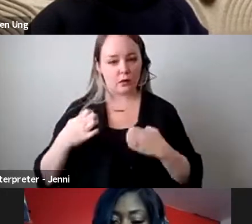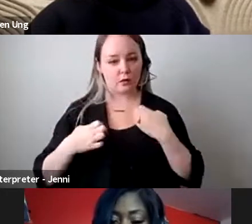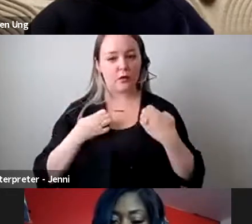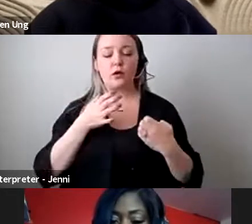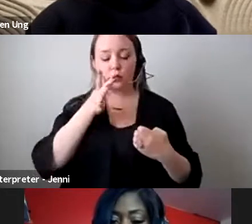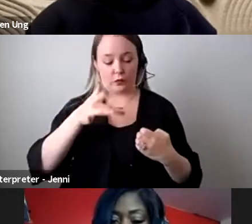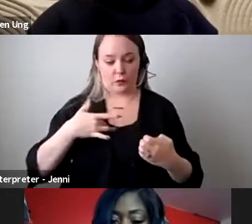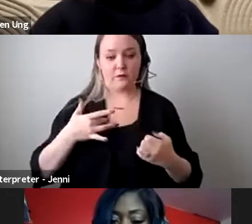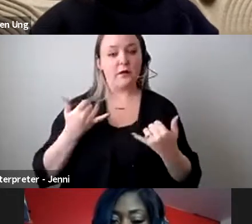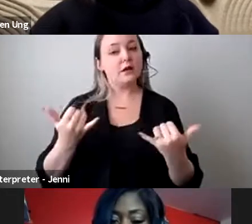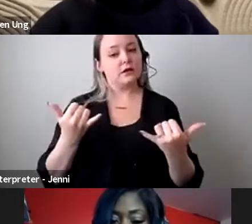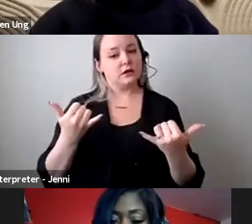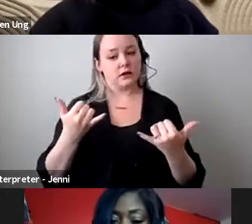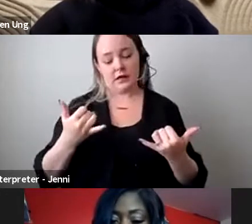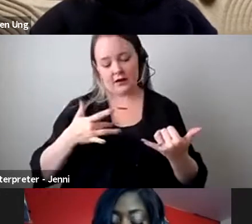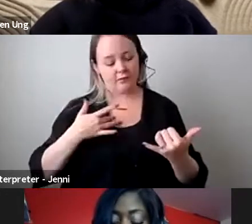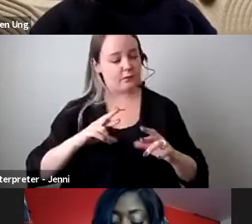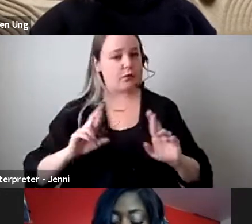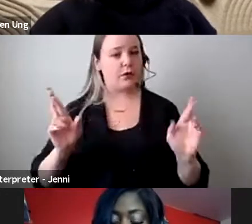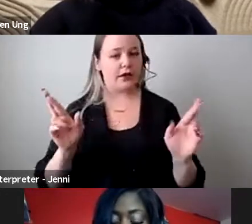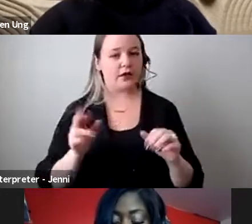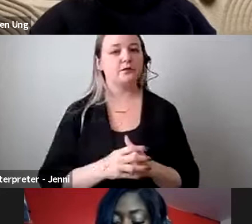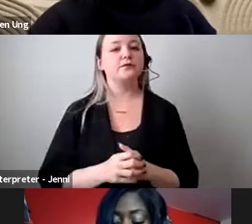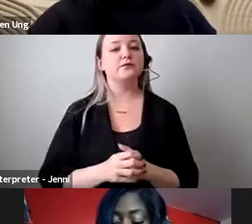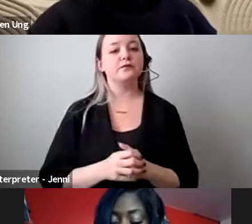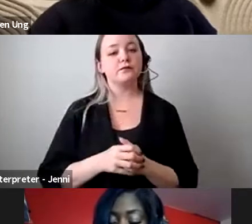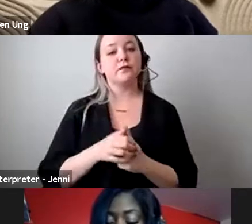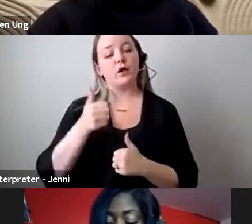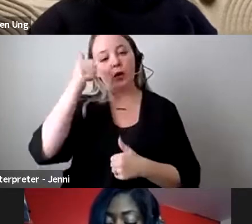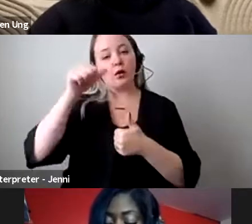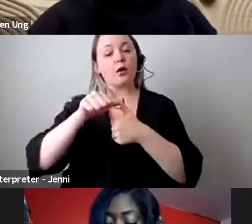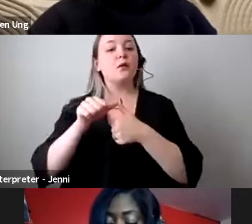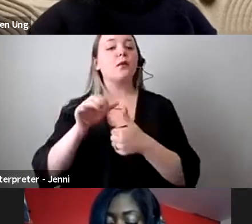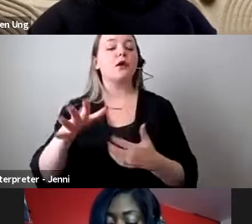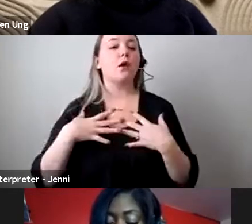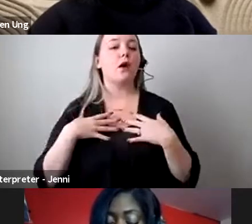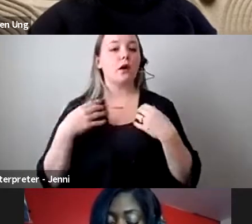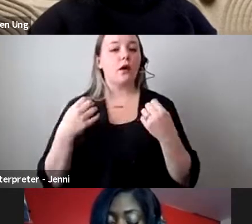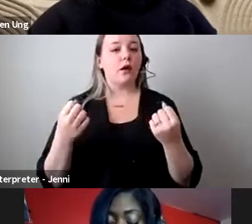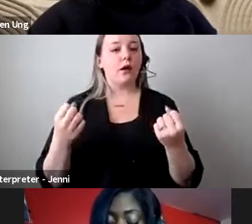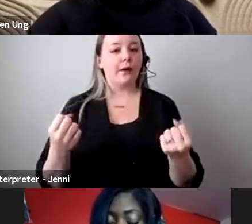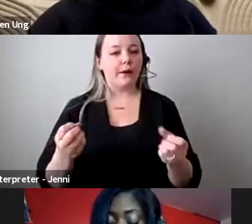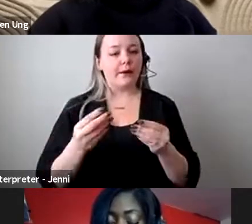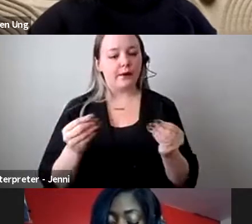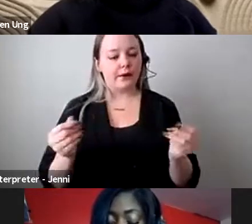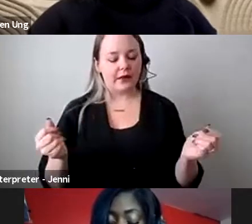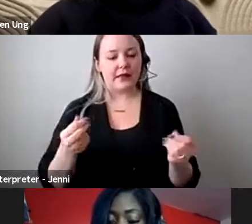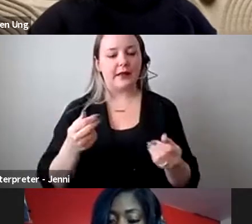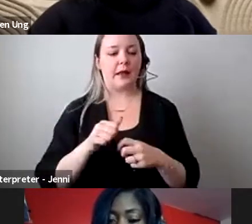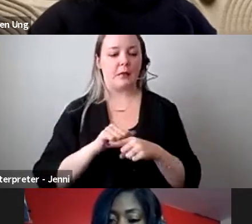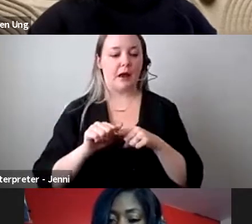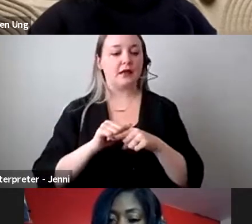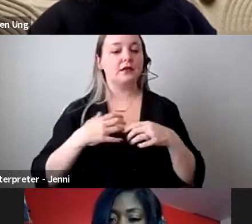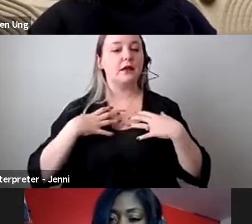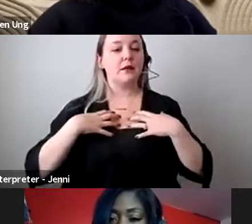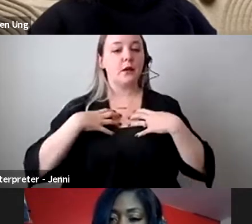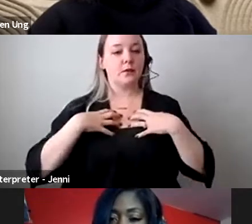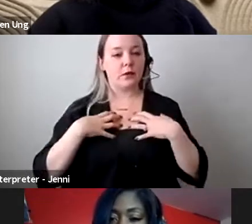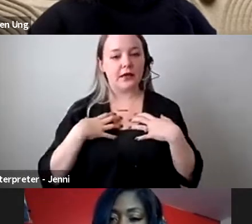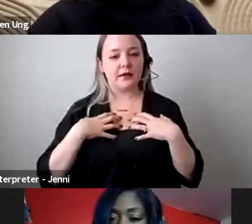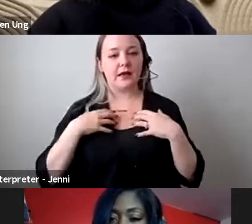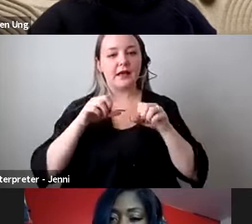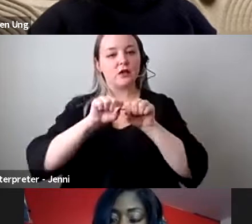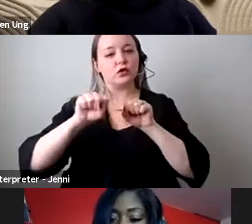today. Remember your own healing practices, breathing, stretching. Again, there will be no